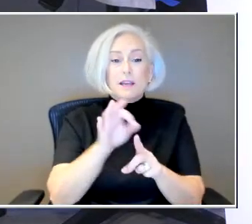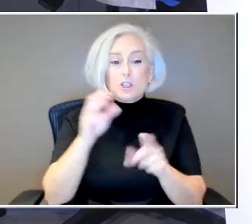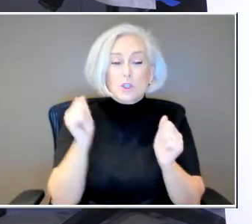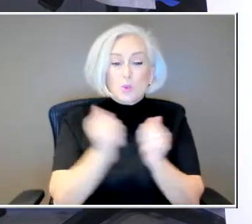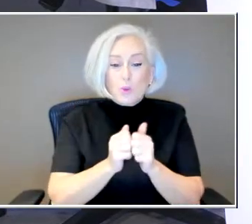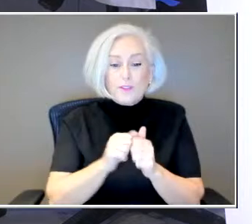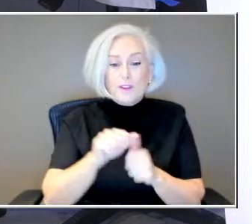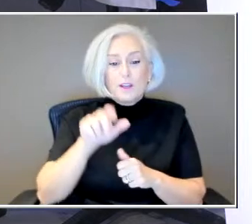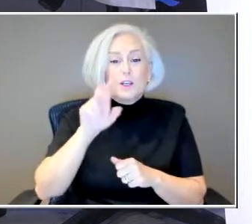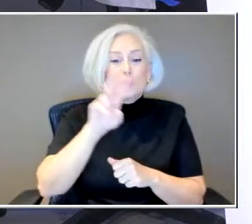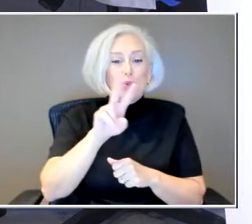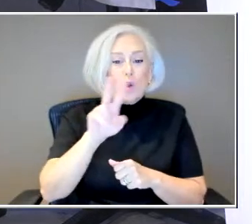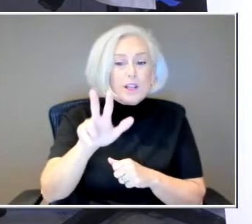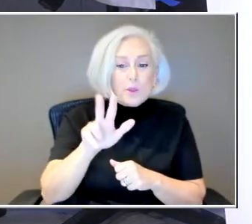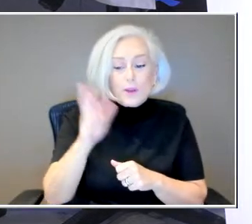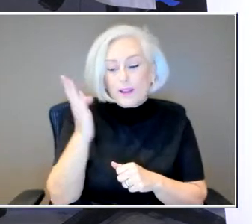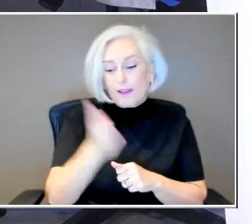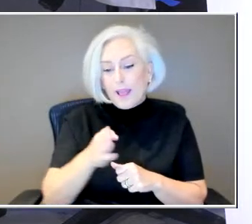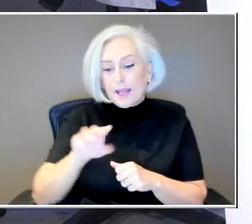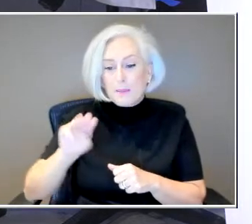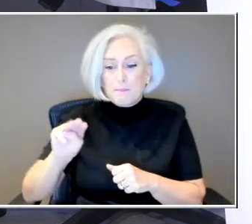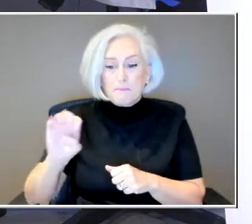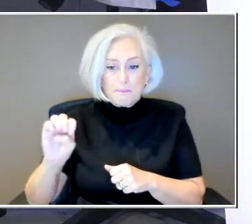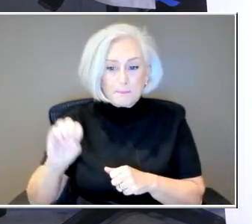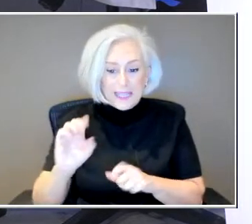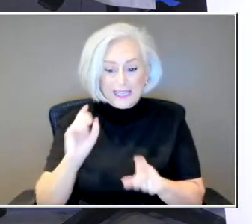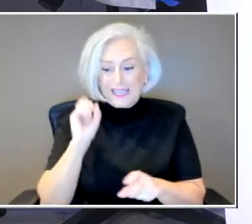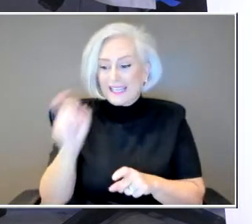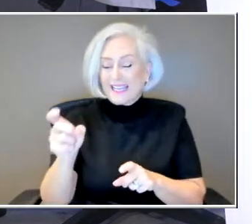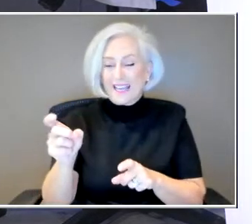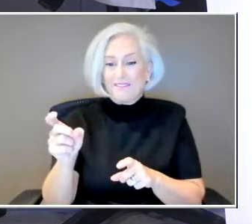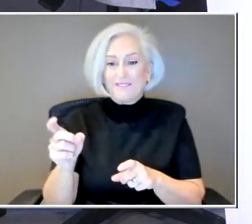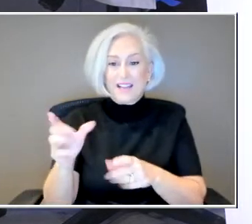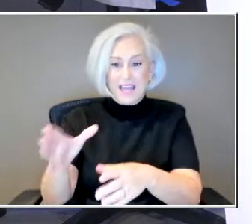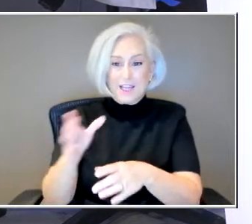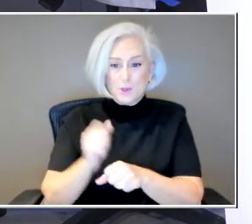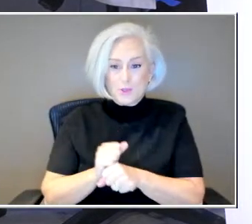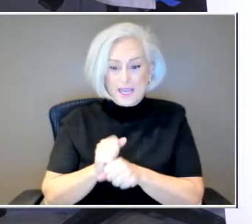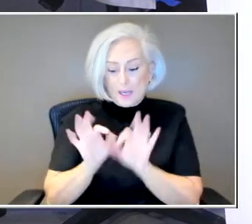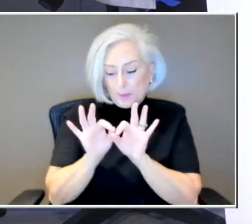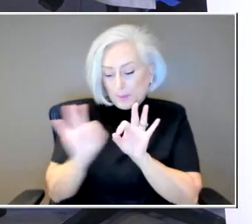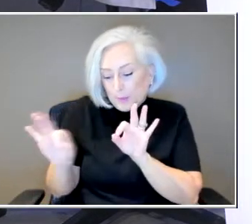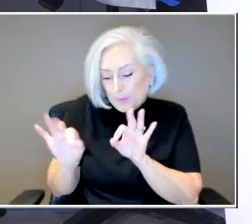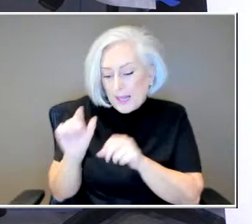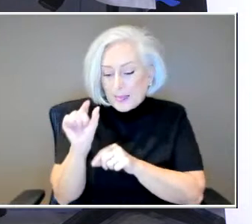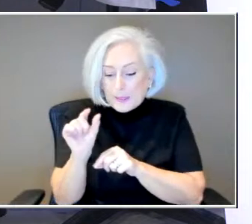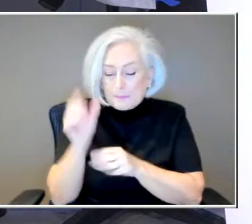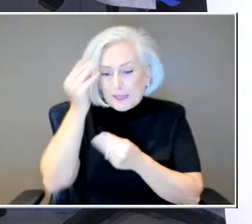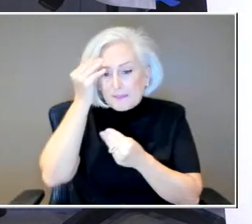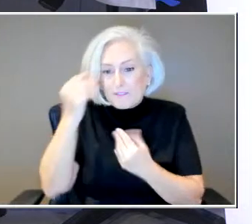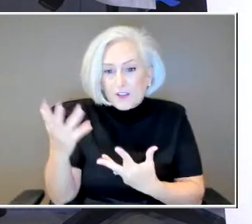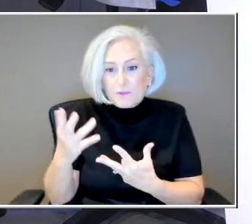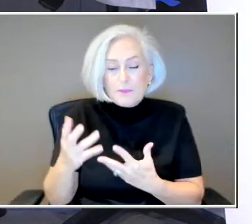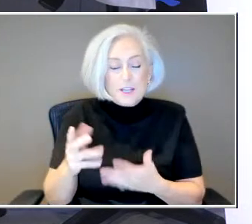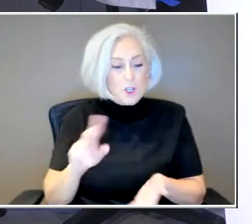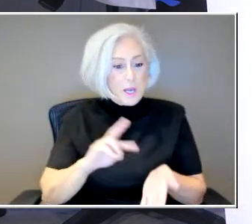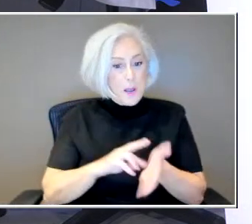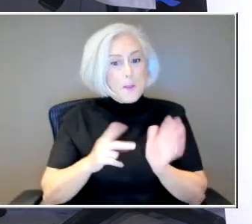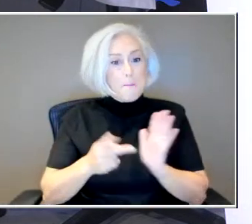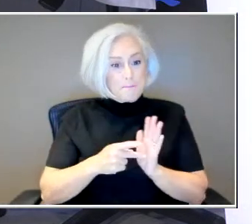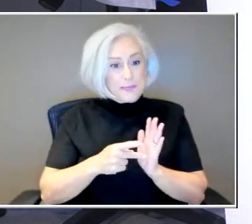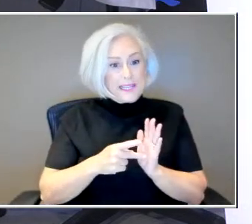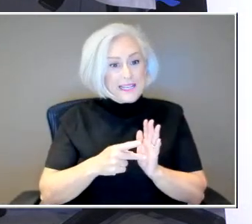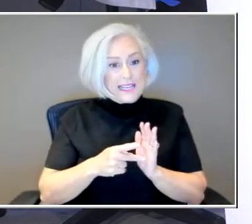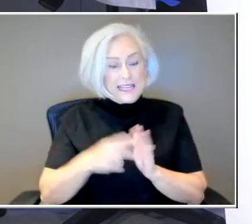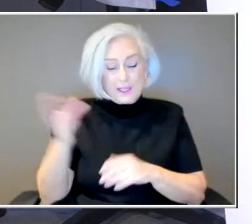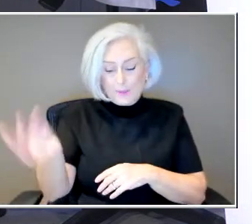23andMe that are out there, and I mean, people give them as gifts and get them and get a little snippet of information. And are you saying that maybe you get a little piece of information